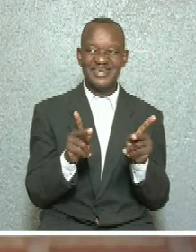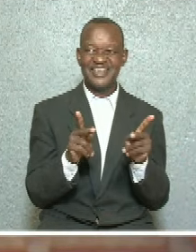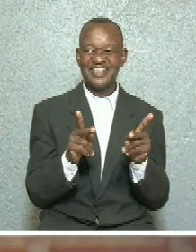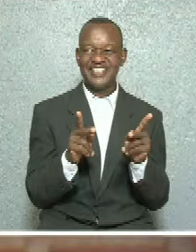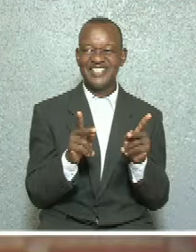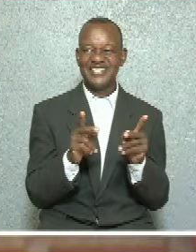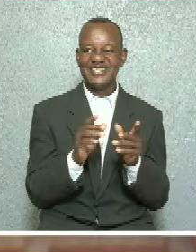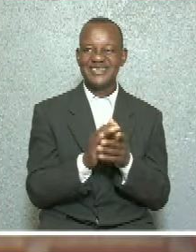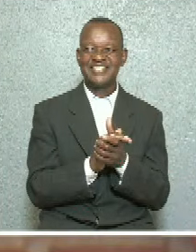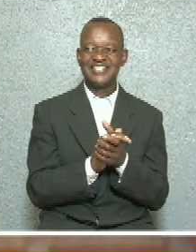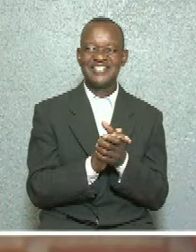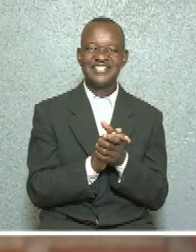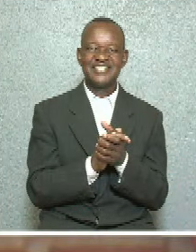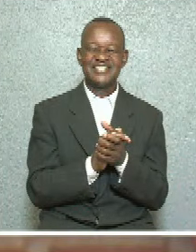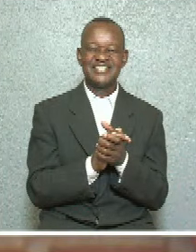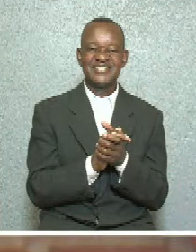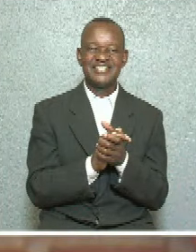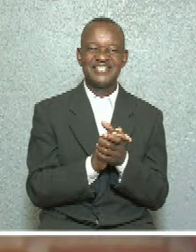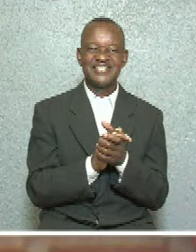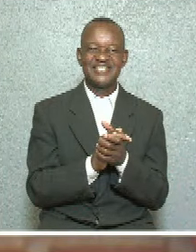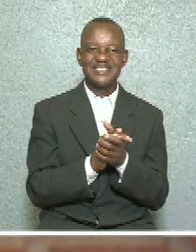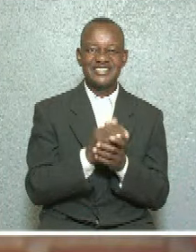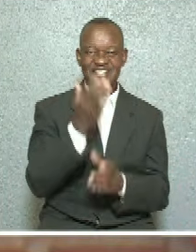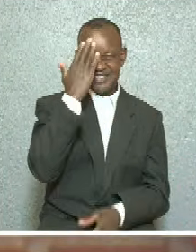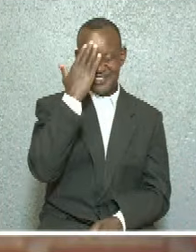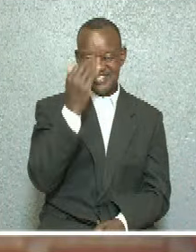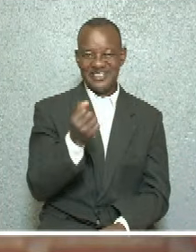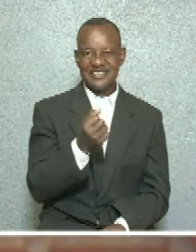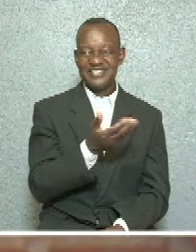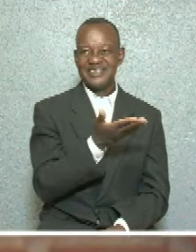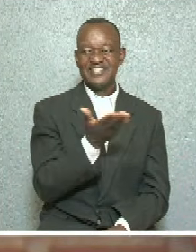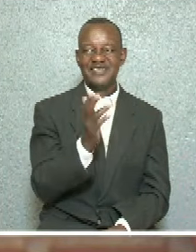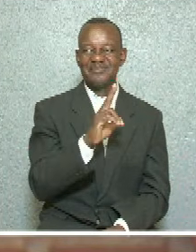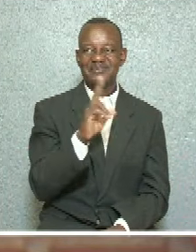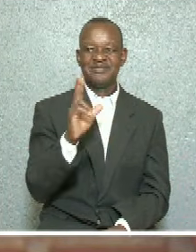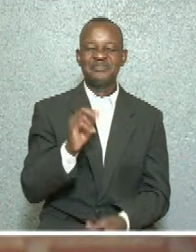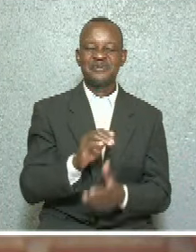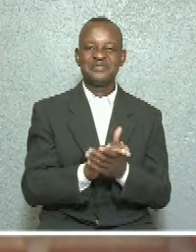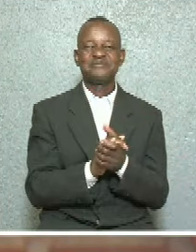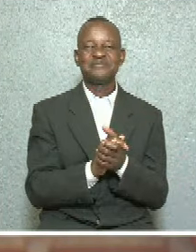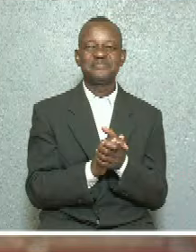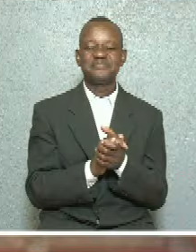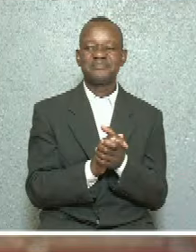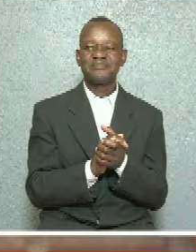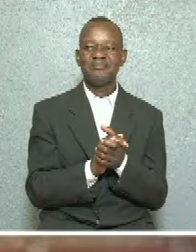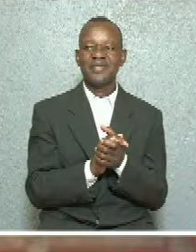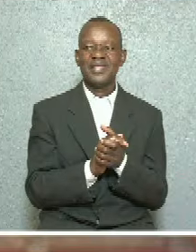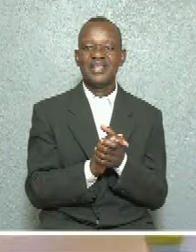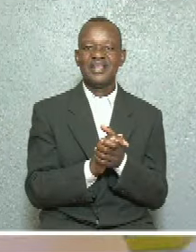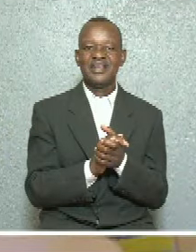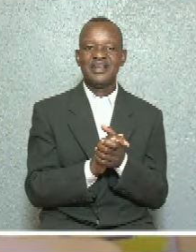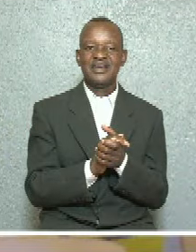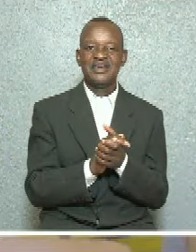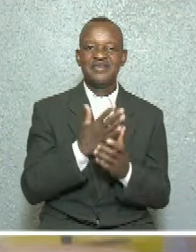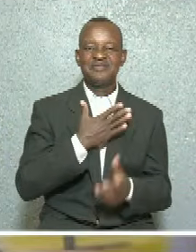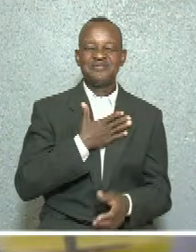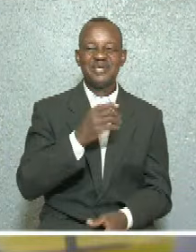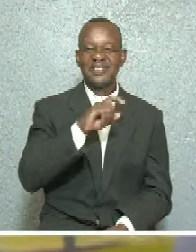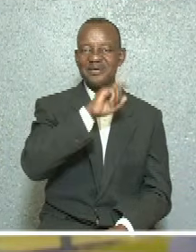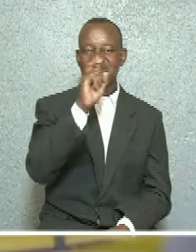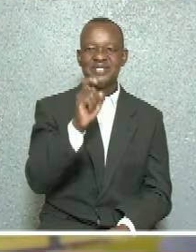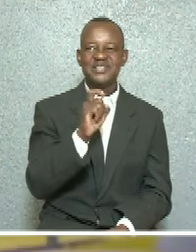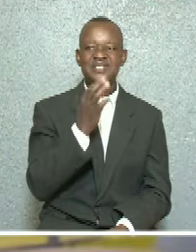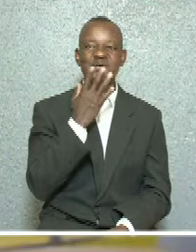Afternoon, everyone. Afternoon. My name is Penyava Mati. My question is, who inspired you to be where you are right now?